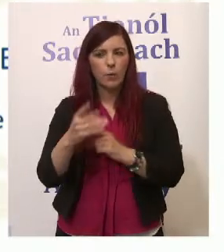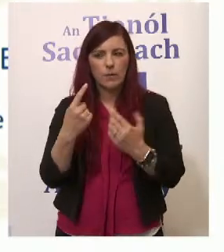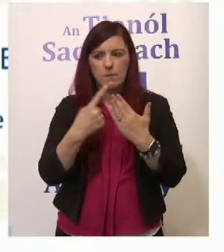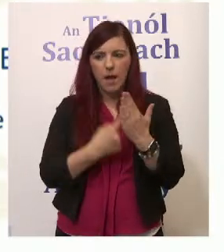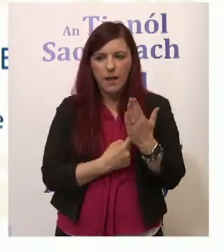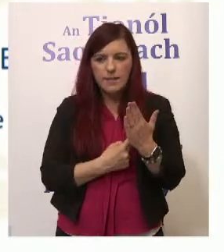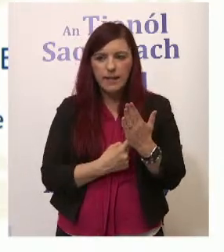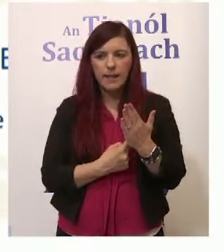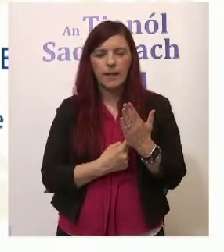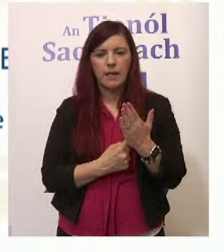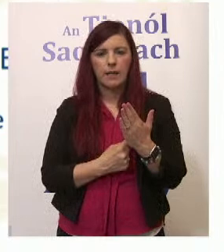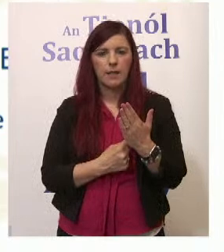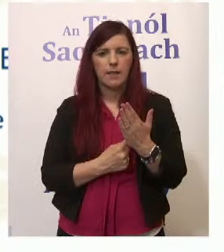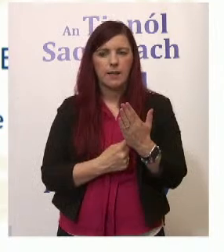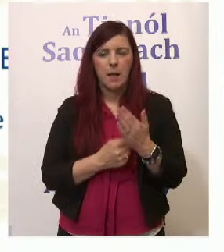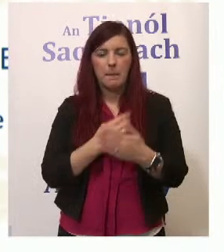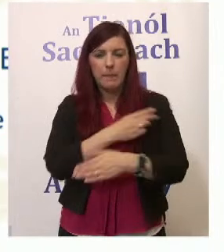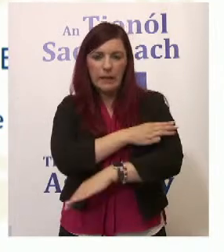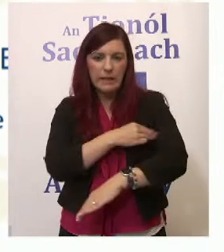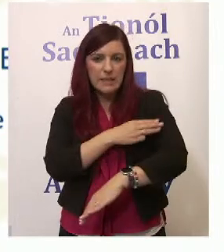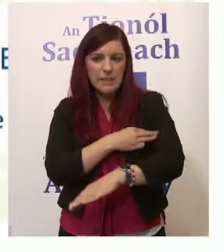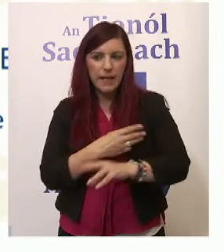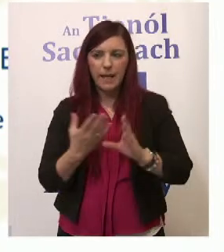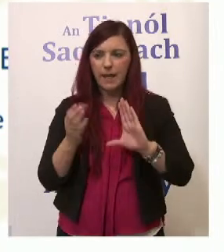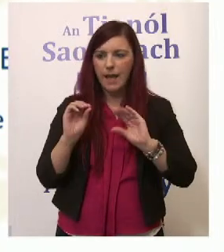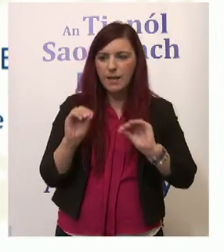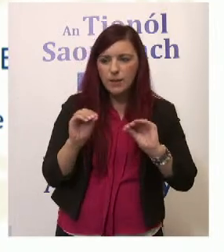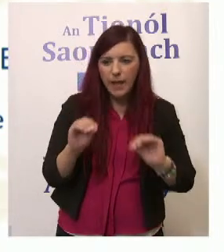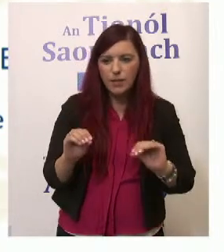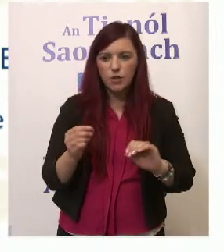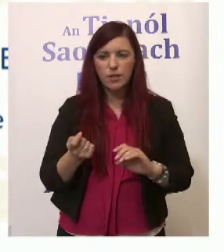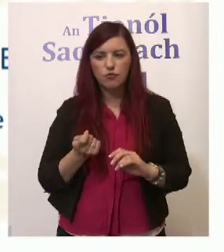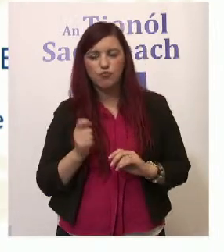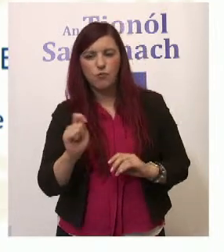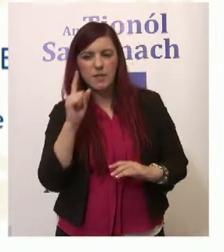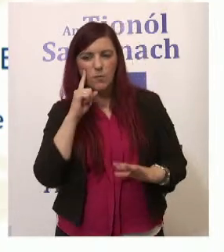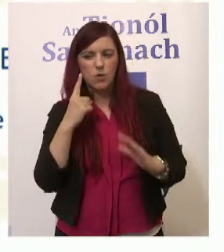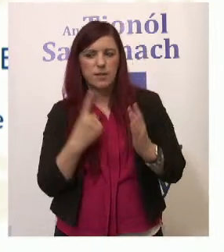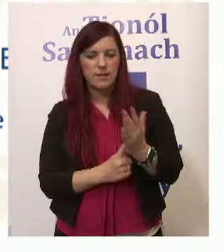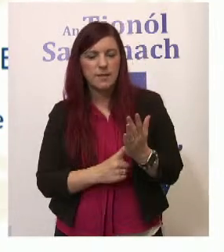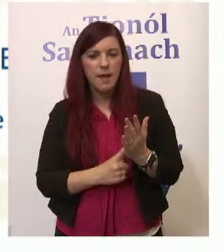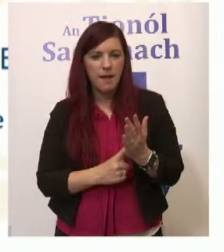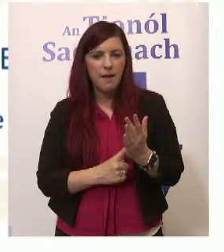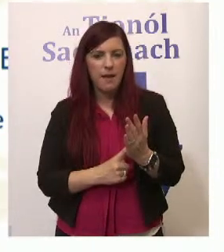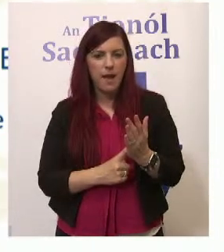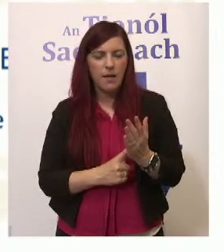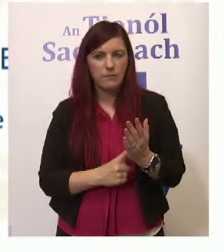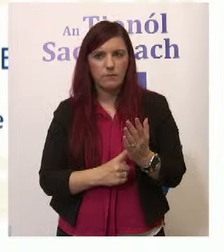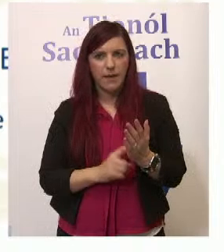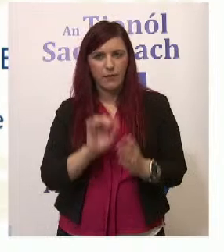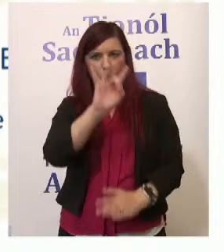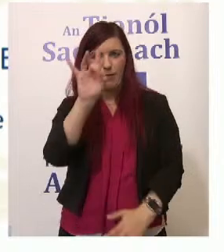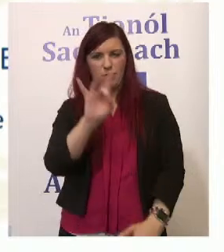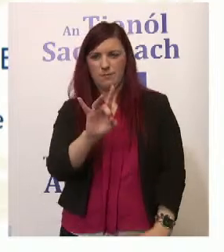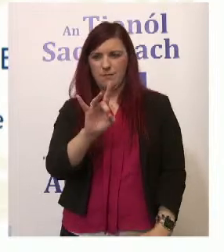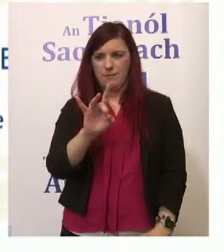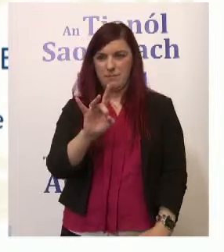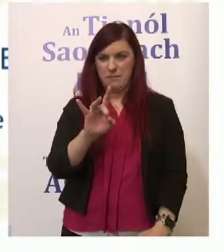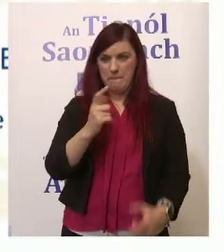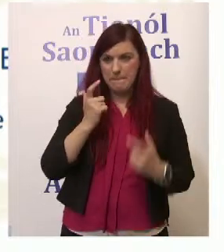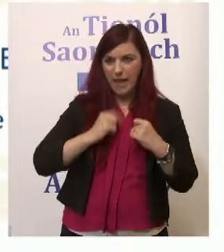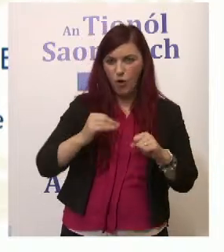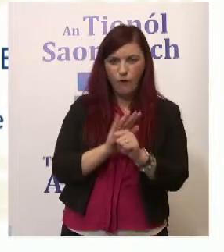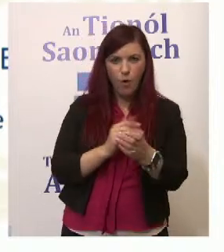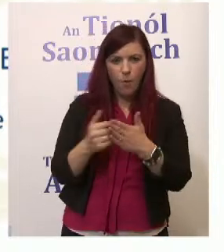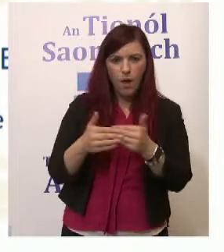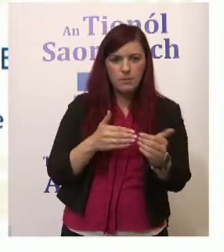like policing, education, transport decisions, there's a very real question as to what the mayor is actually for. If as